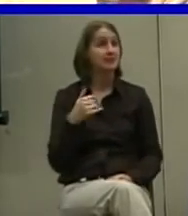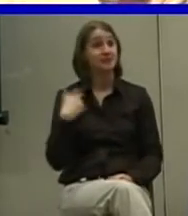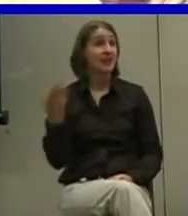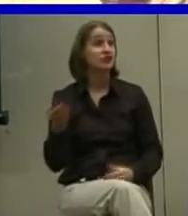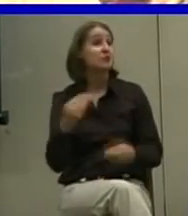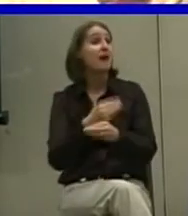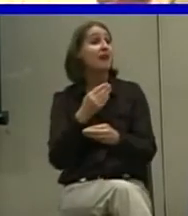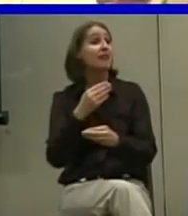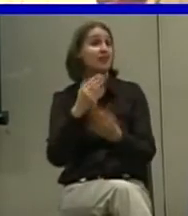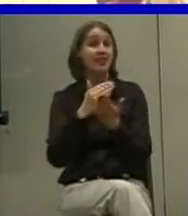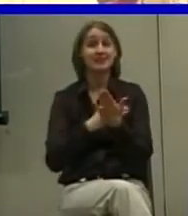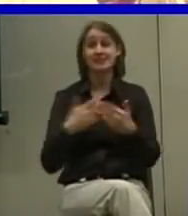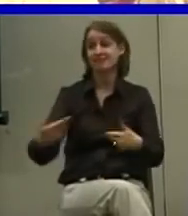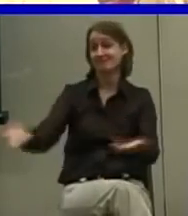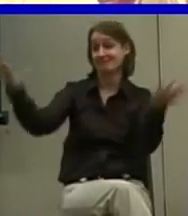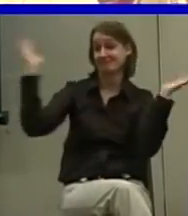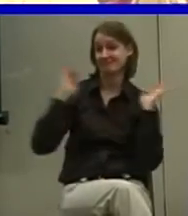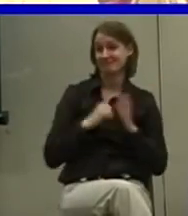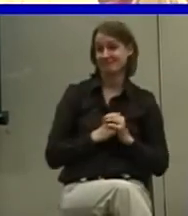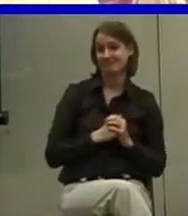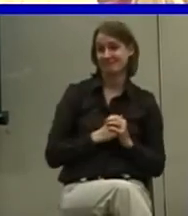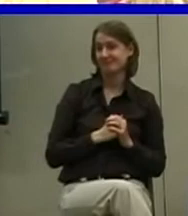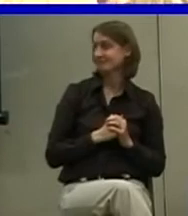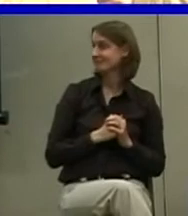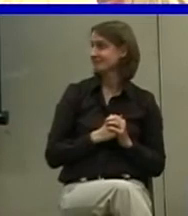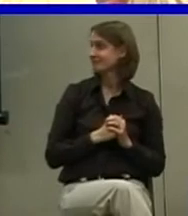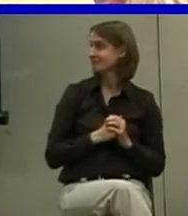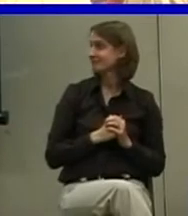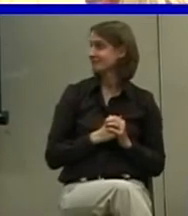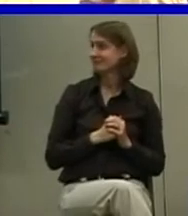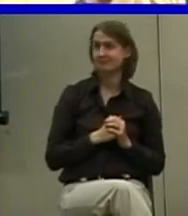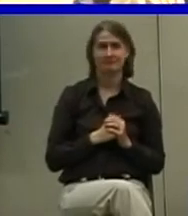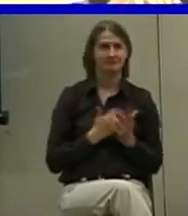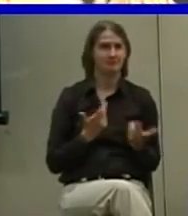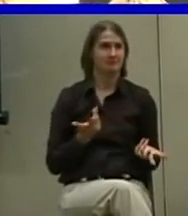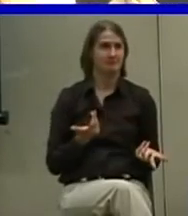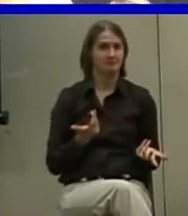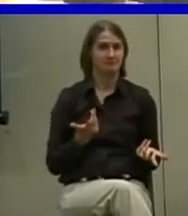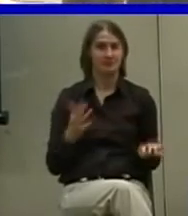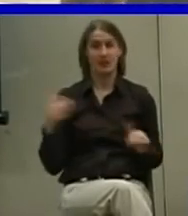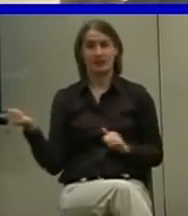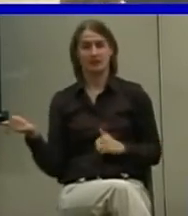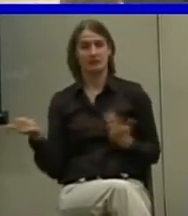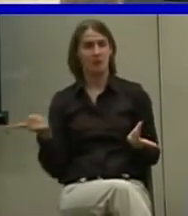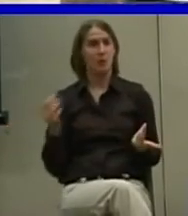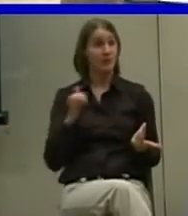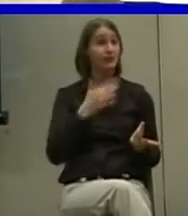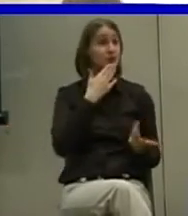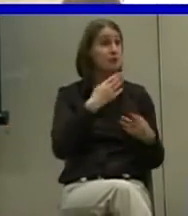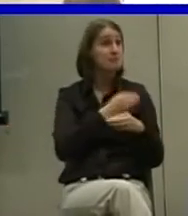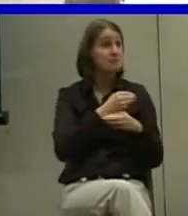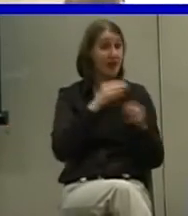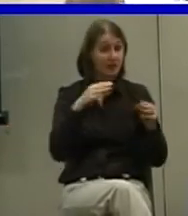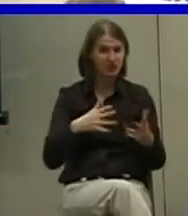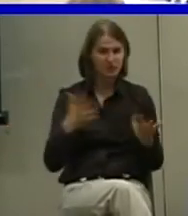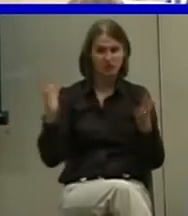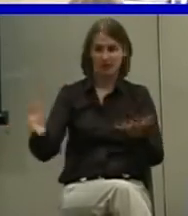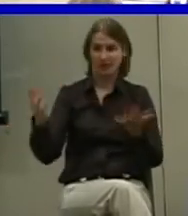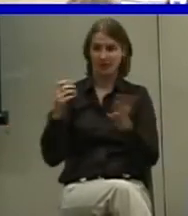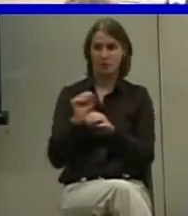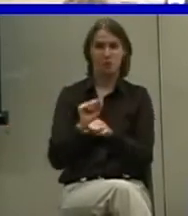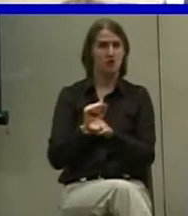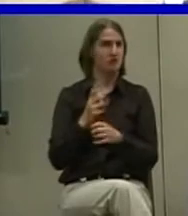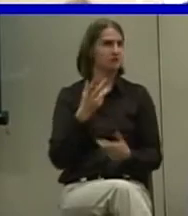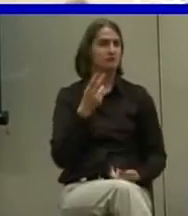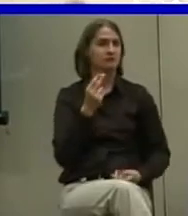lesson today. Always do this. Okay, no one would say, wow, there's a good math teacher. But that's what I'm doing